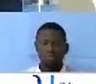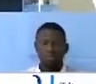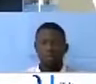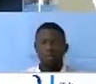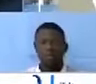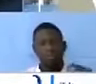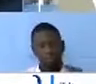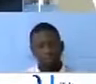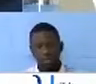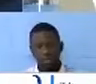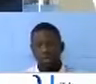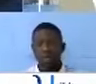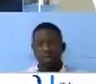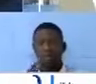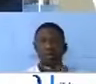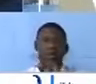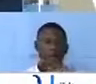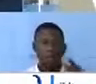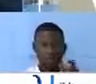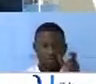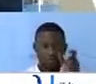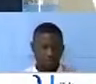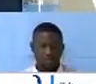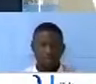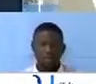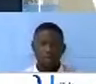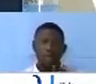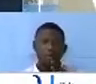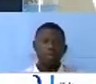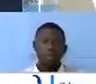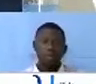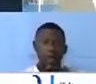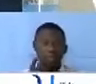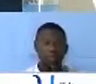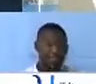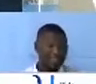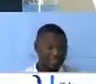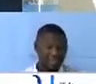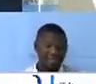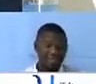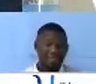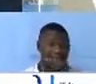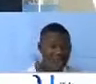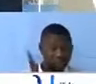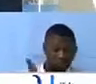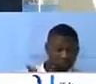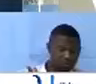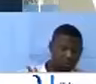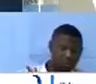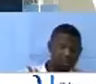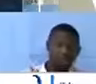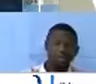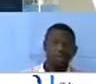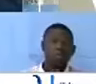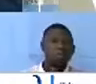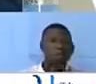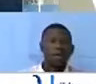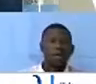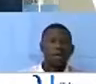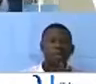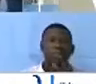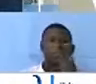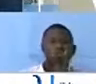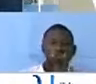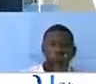the person. But in this particular instance, why would two